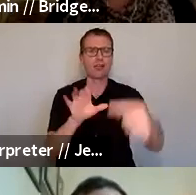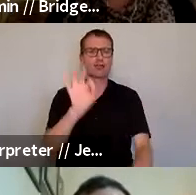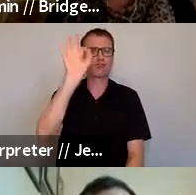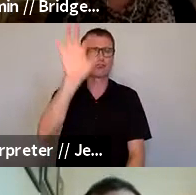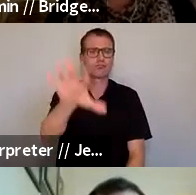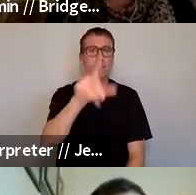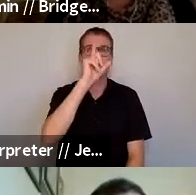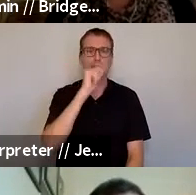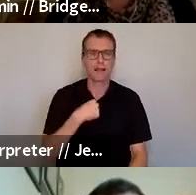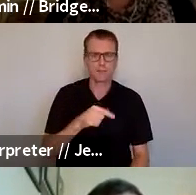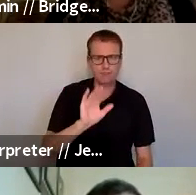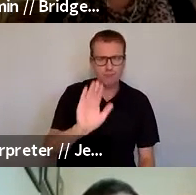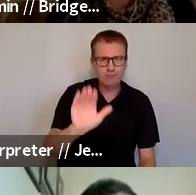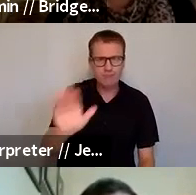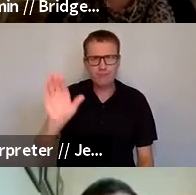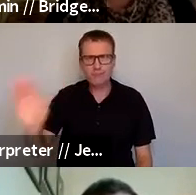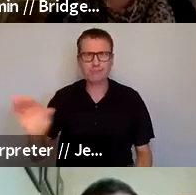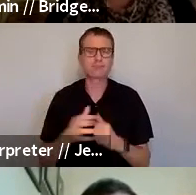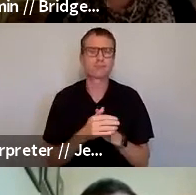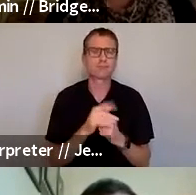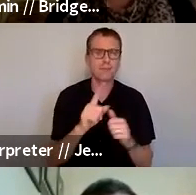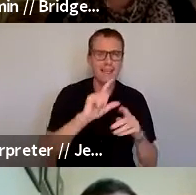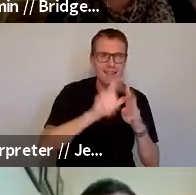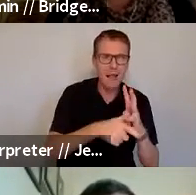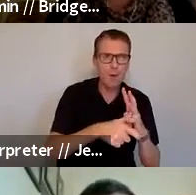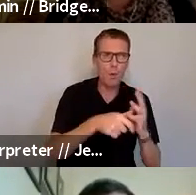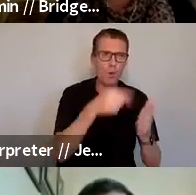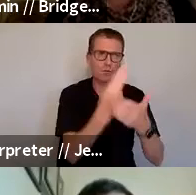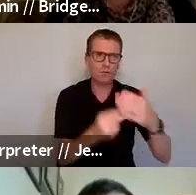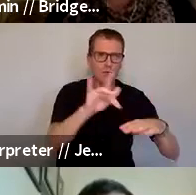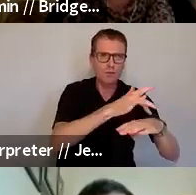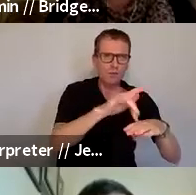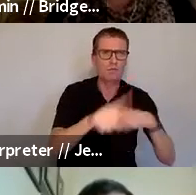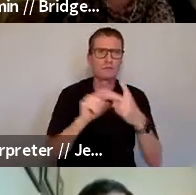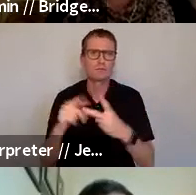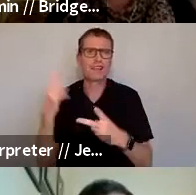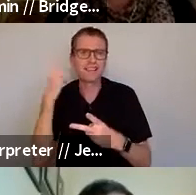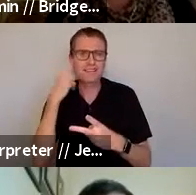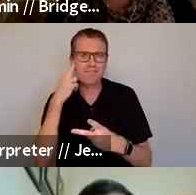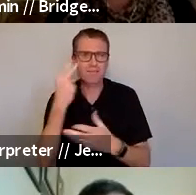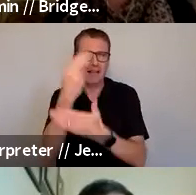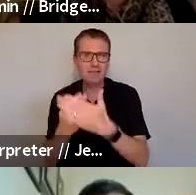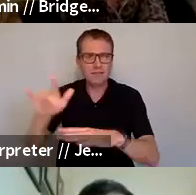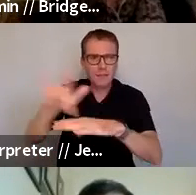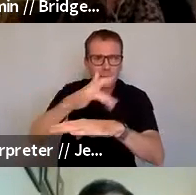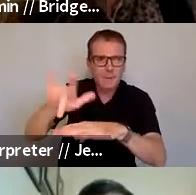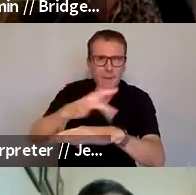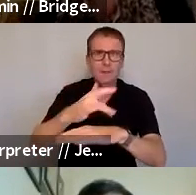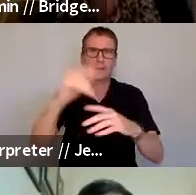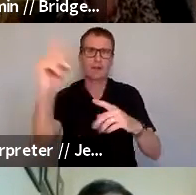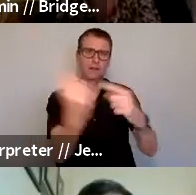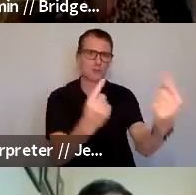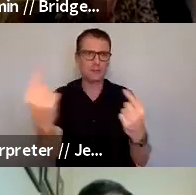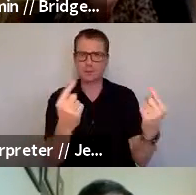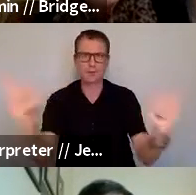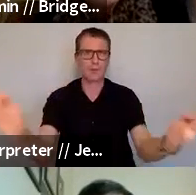disabled, hearing impaired communities and other artists, and actually have a dreaming session about what